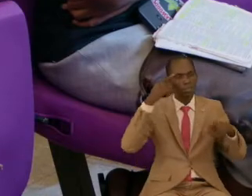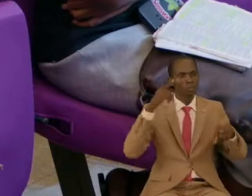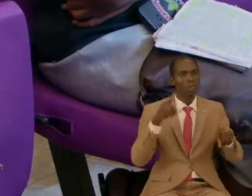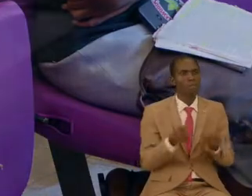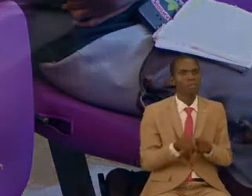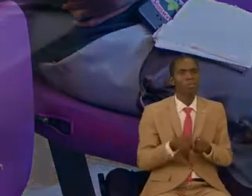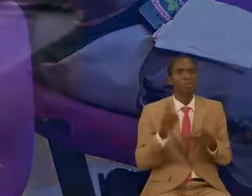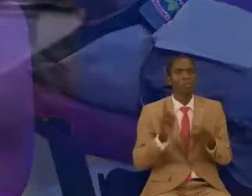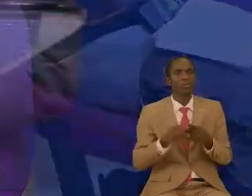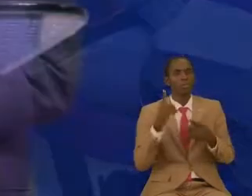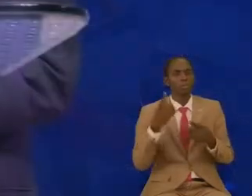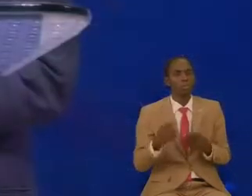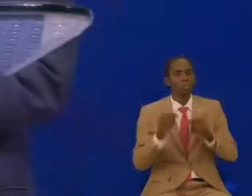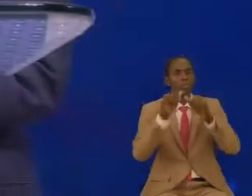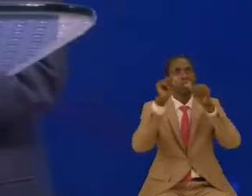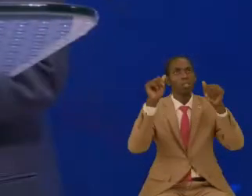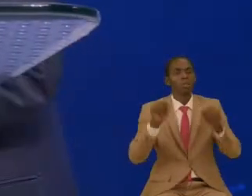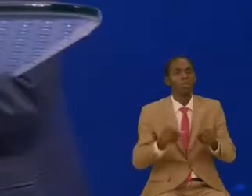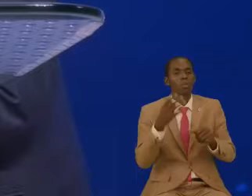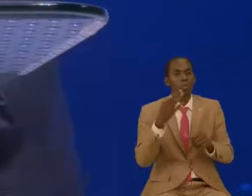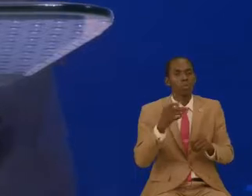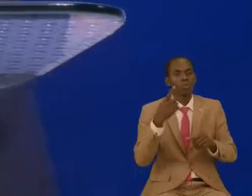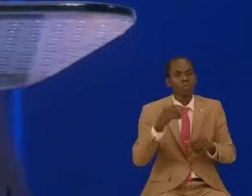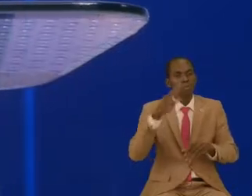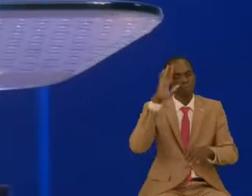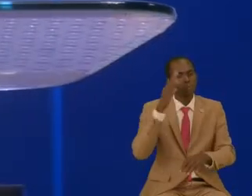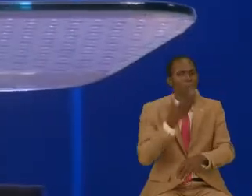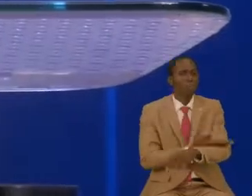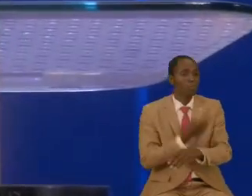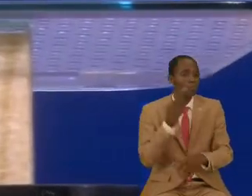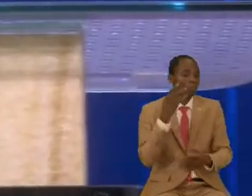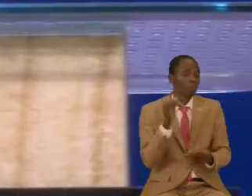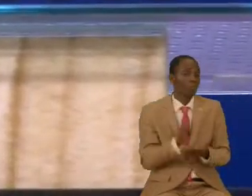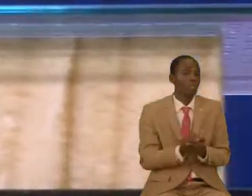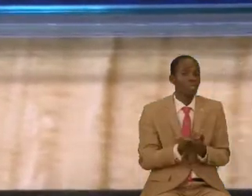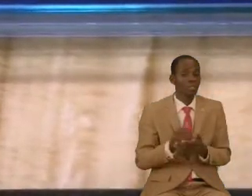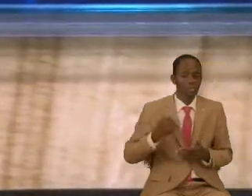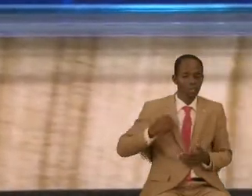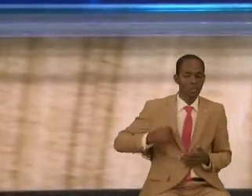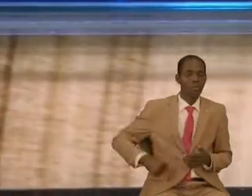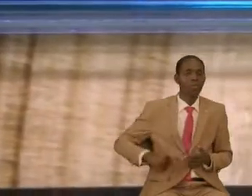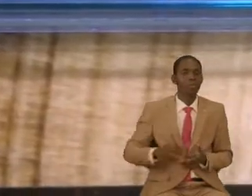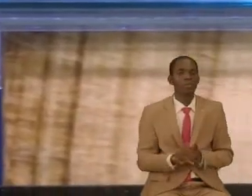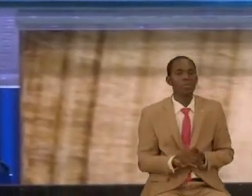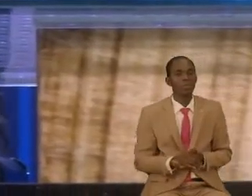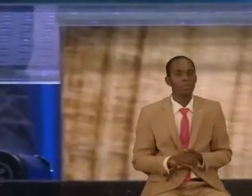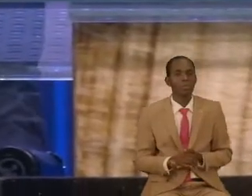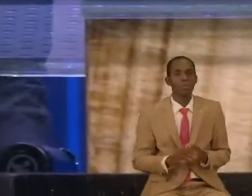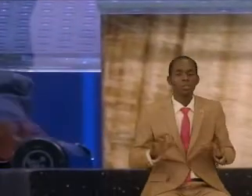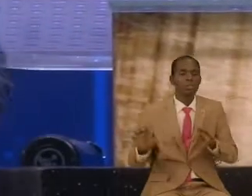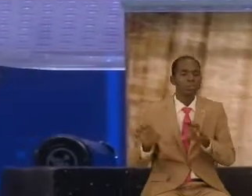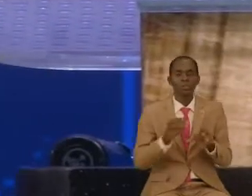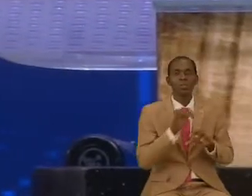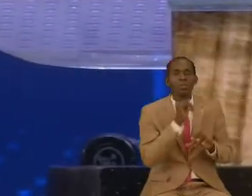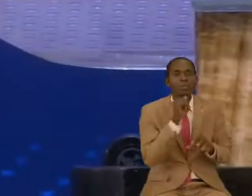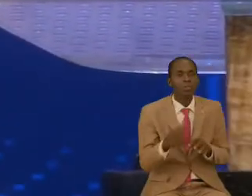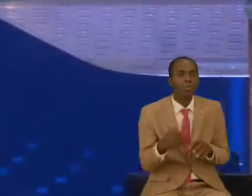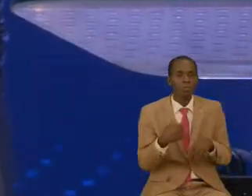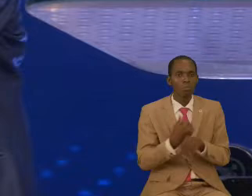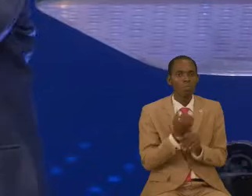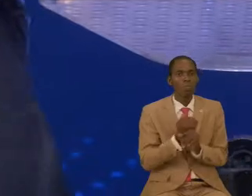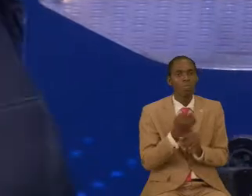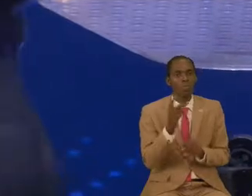the image of his son. You see that circumcision did not conform